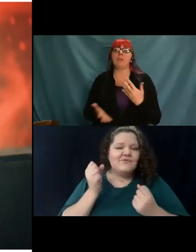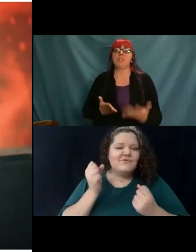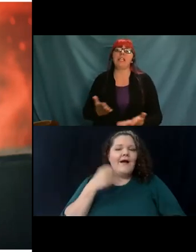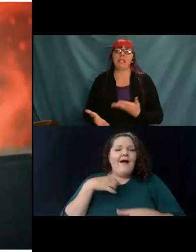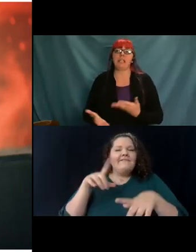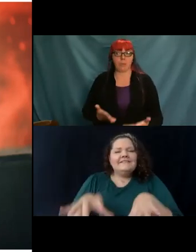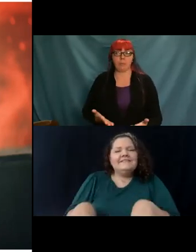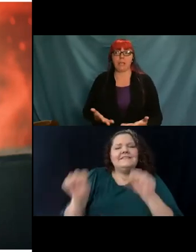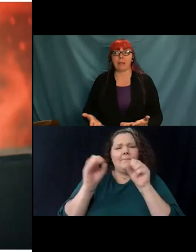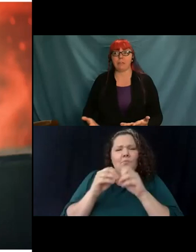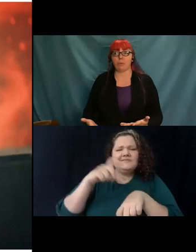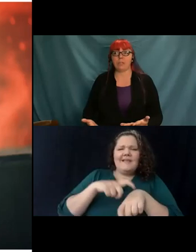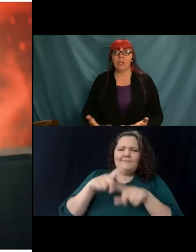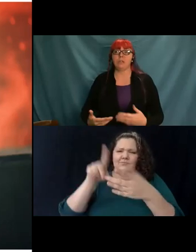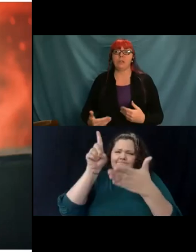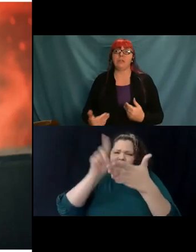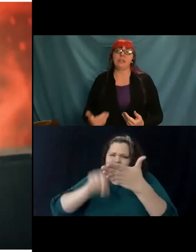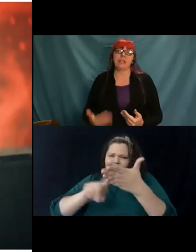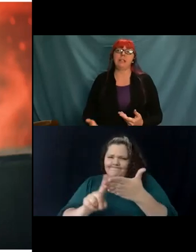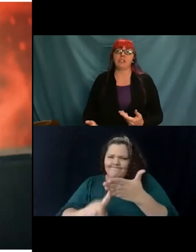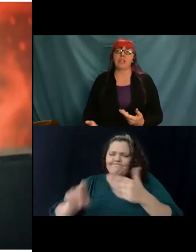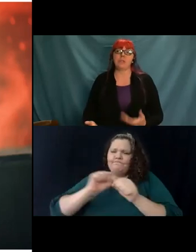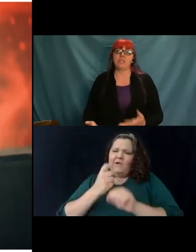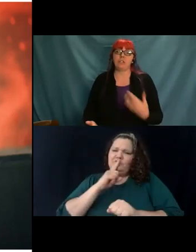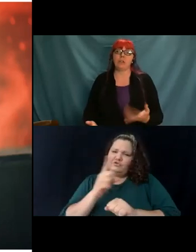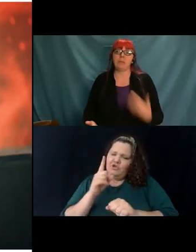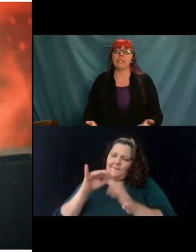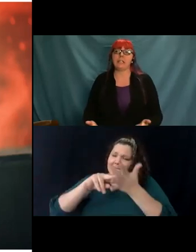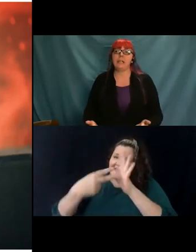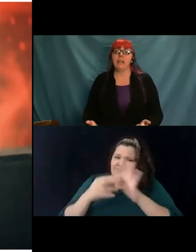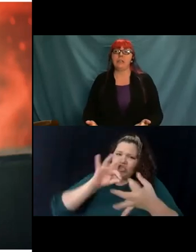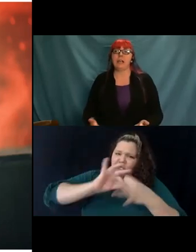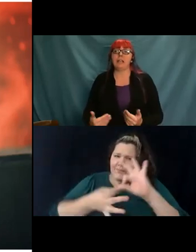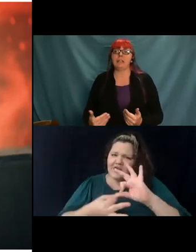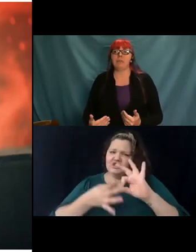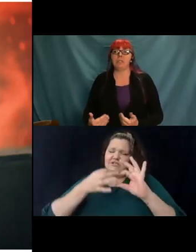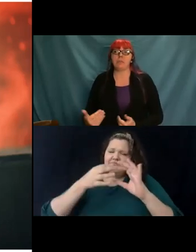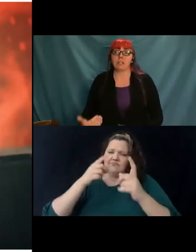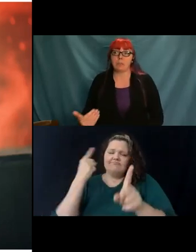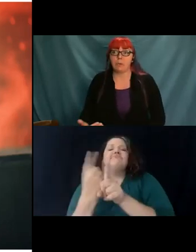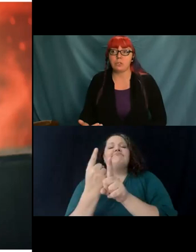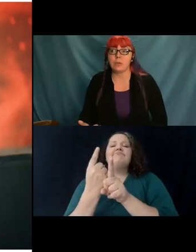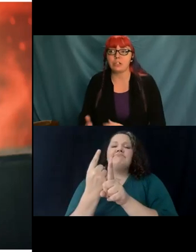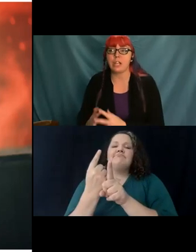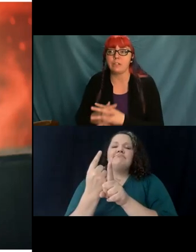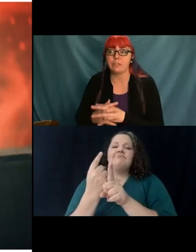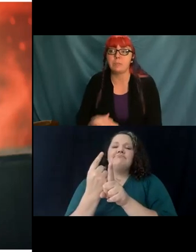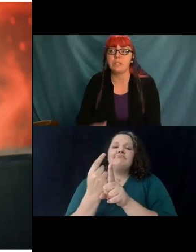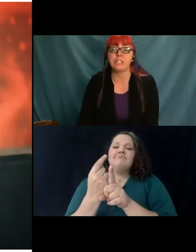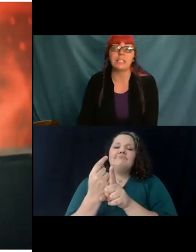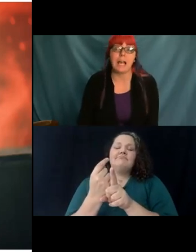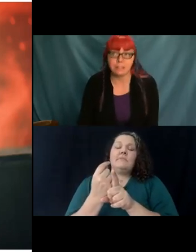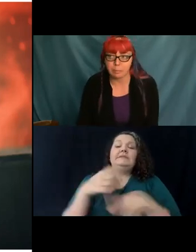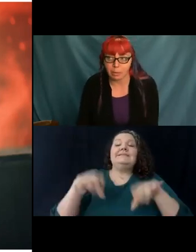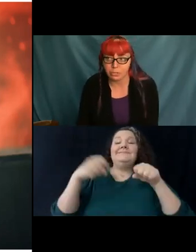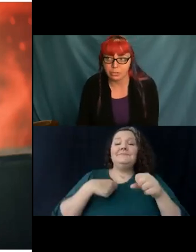hear people using idioms around me and metaphors. So there are things in English that you see and know immediately that I, as a deaf person, was not exposed to and actually have to very